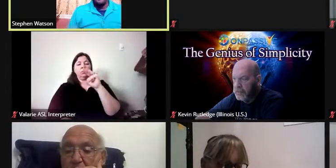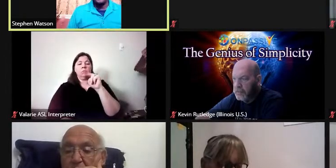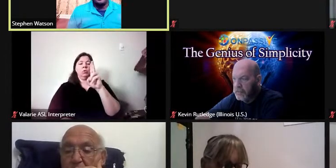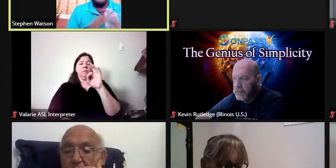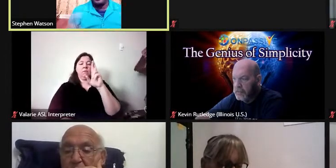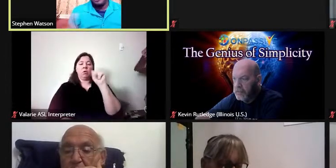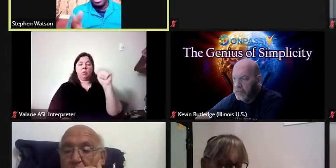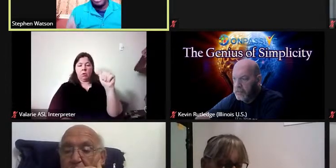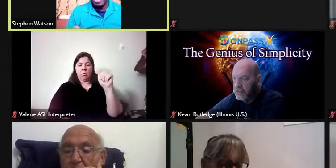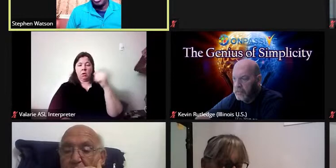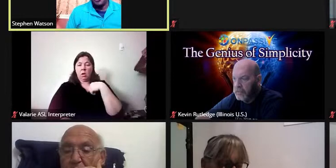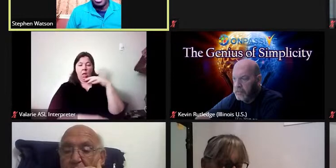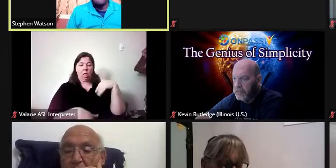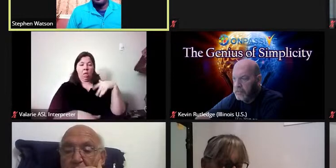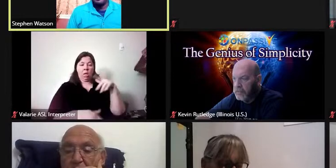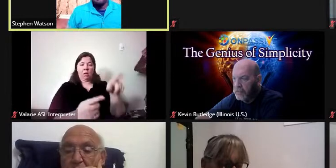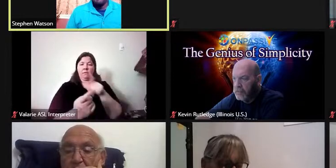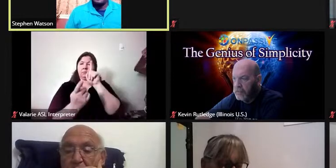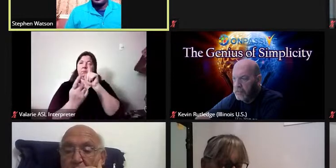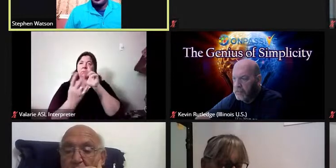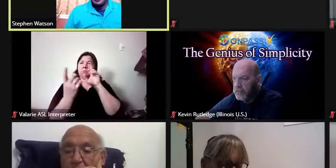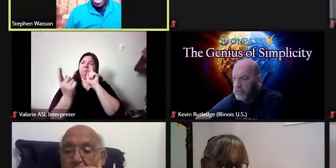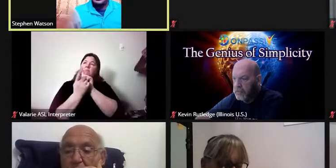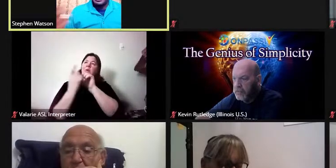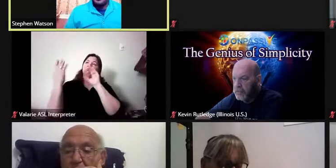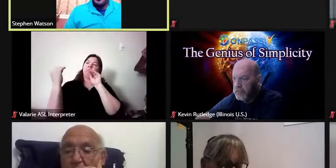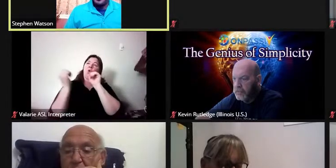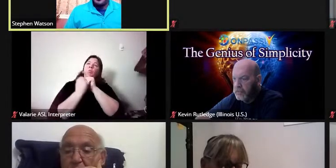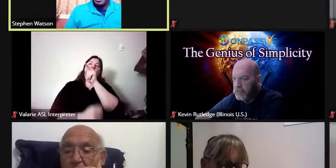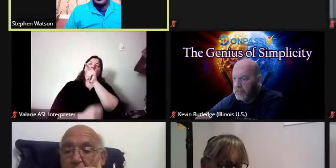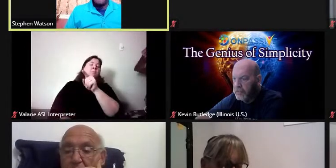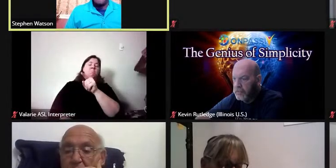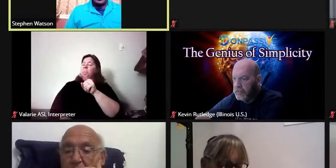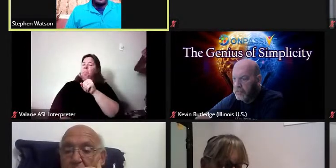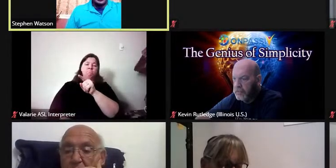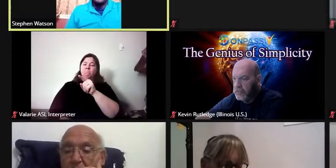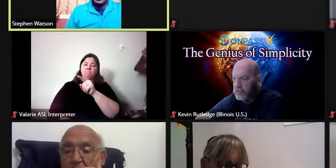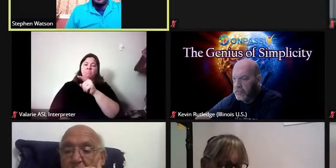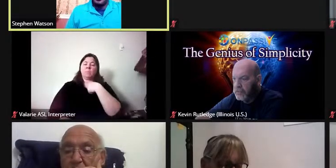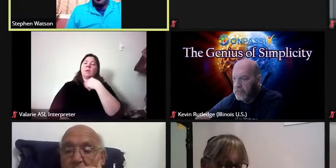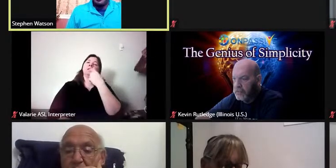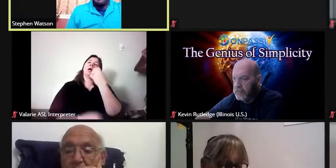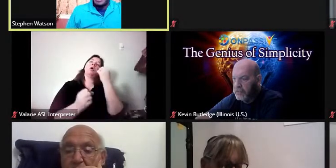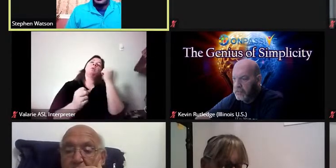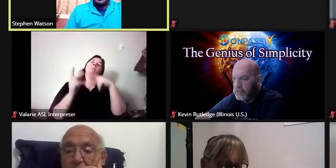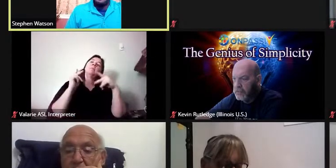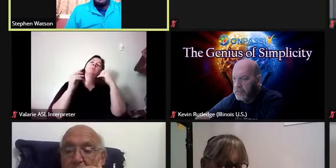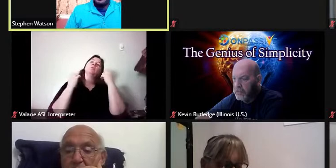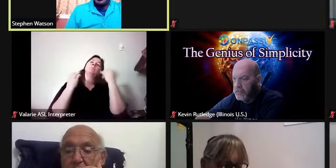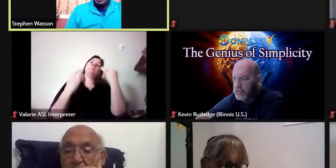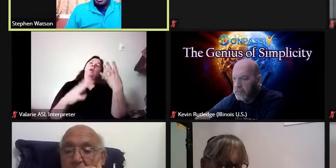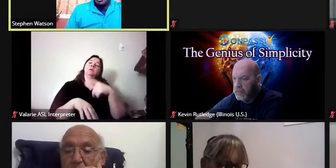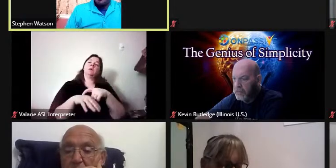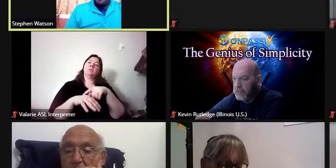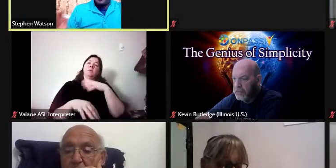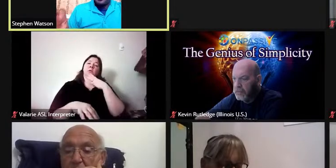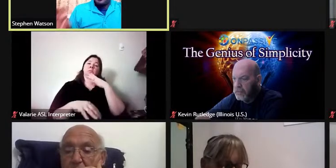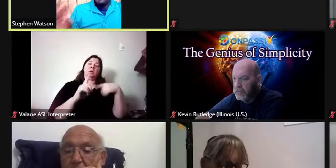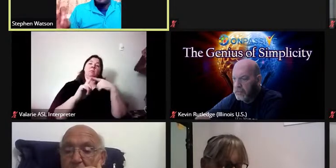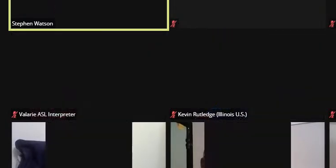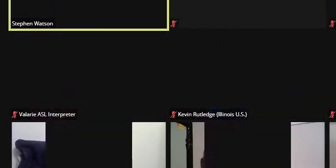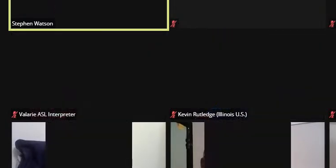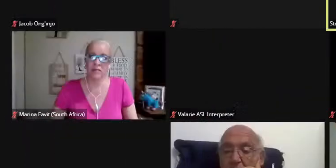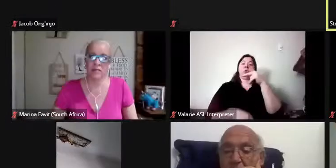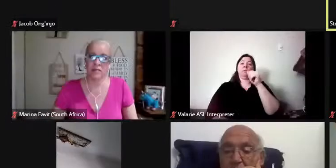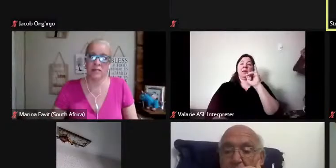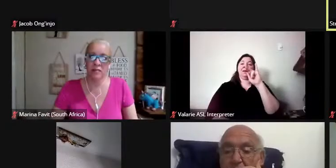haven't spoken to him personally like you have, but I tell people a lot of times when I speak about Onpassive, you